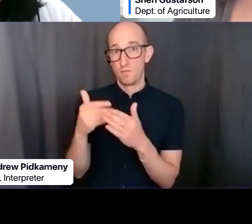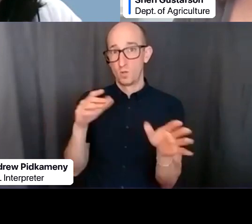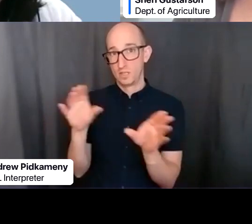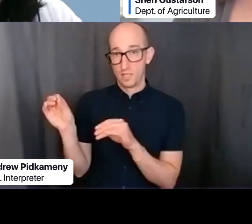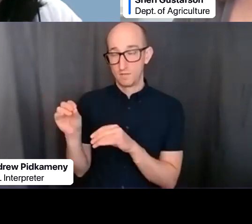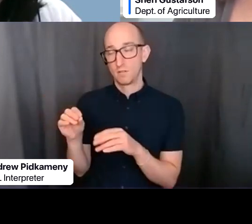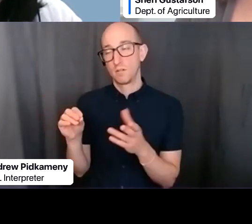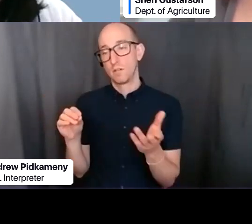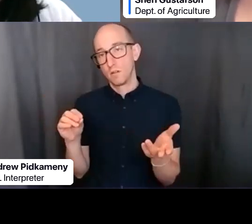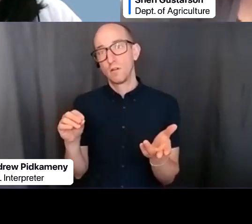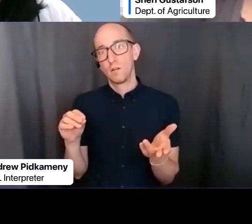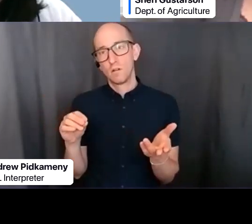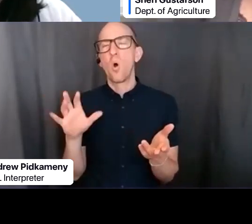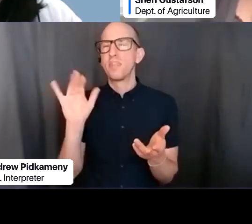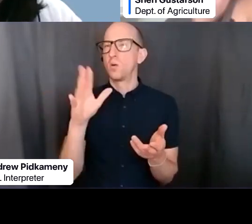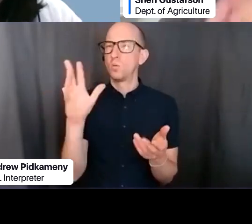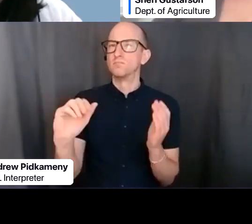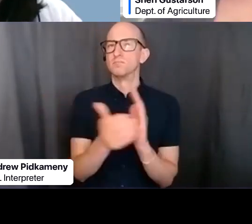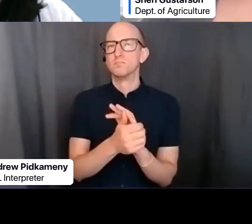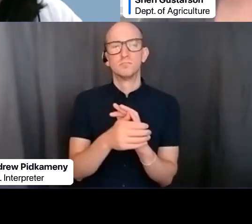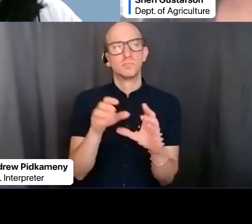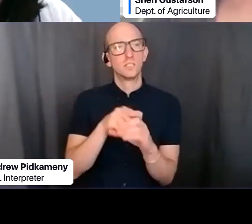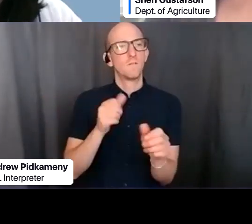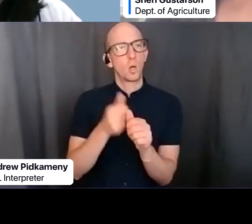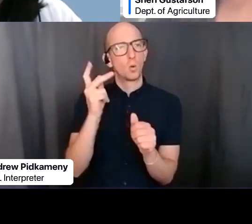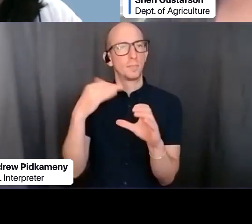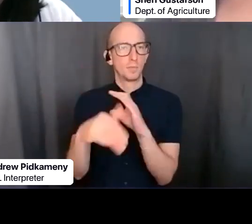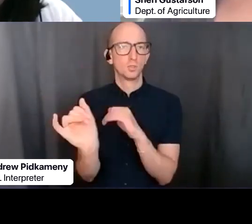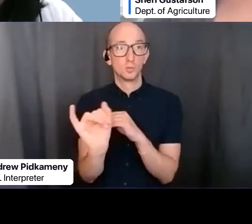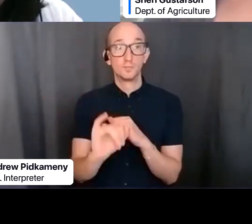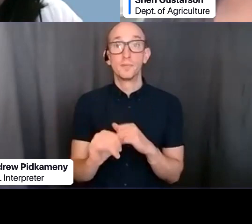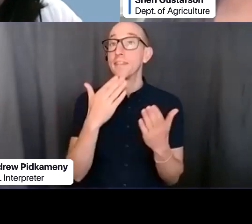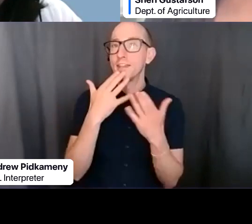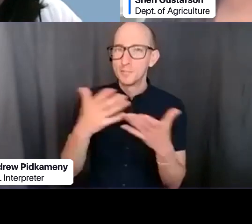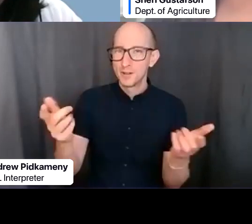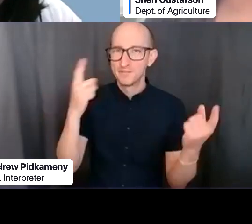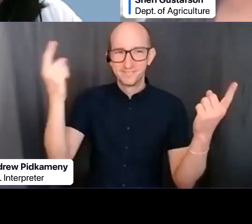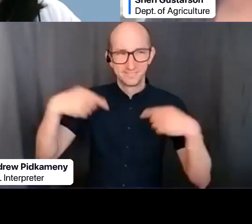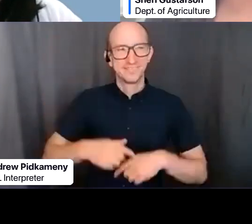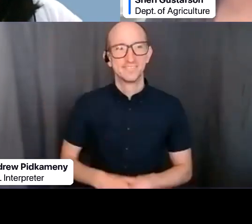sure we will include that in our follow-up email. Thank you so much for attending.